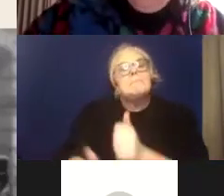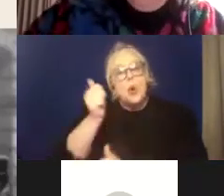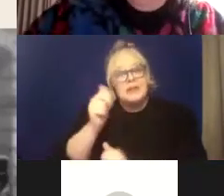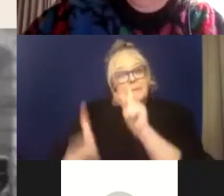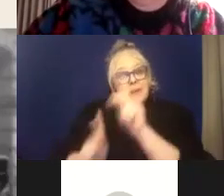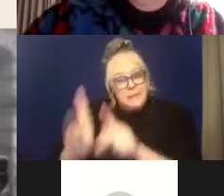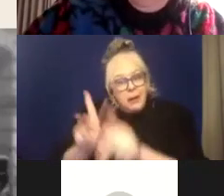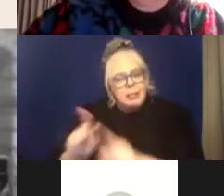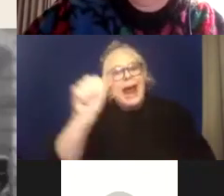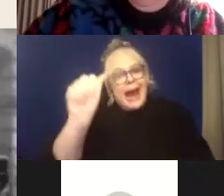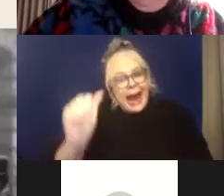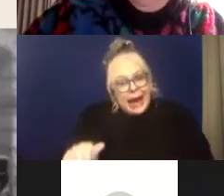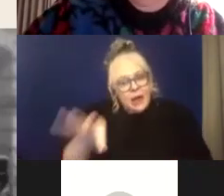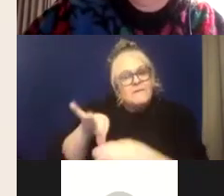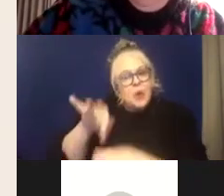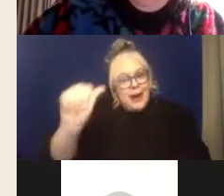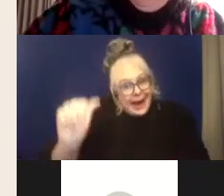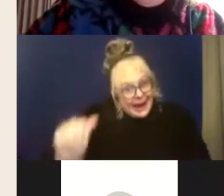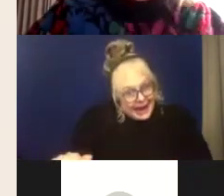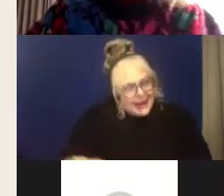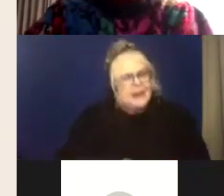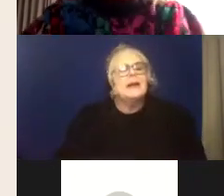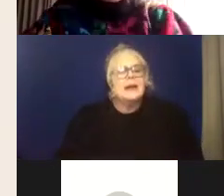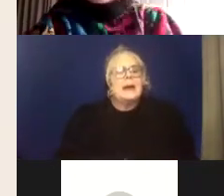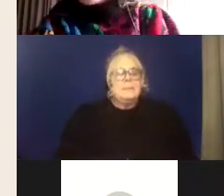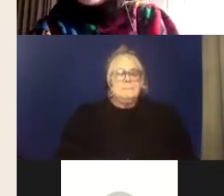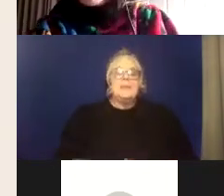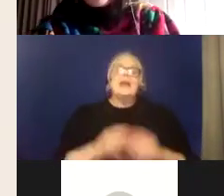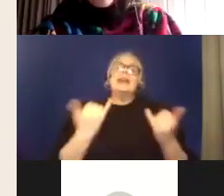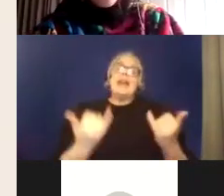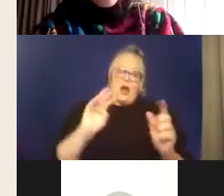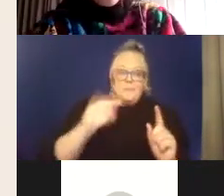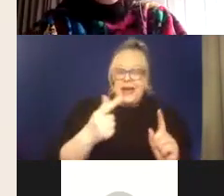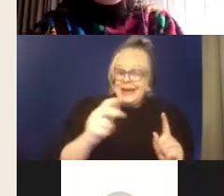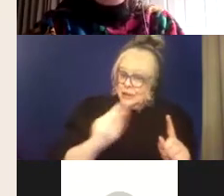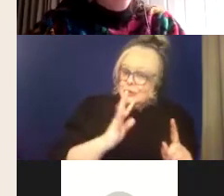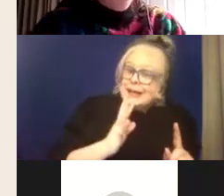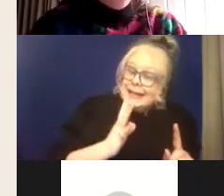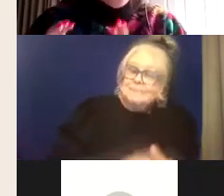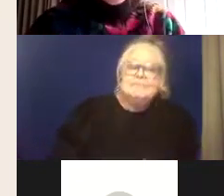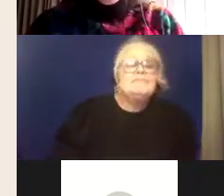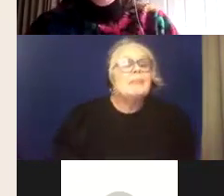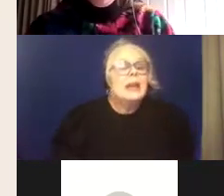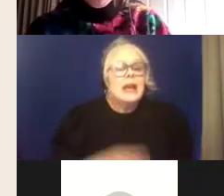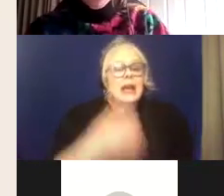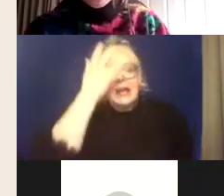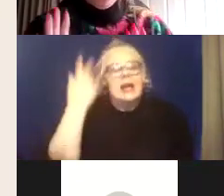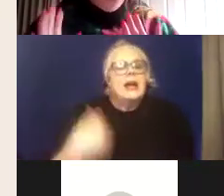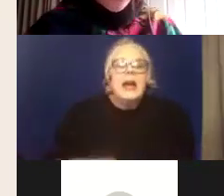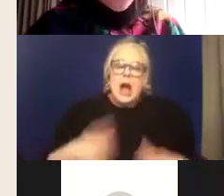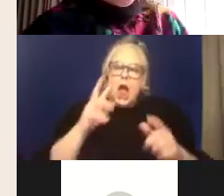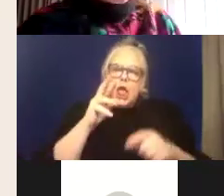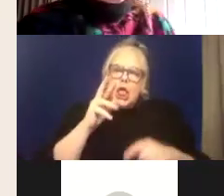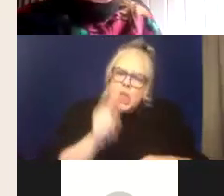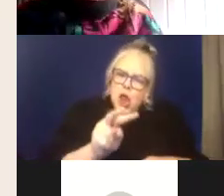Mostly A. Yep, mostly A. This is Megan again. The signs are the big giveaway with this one, which I'm